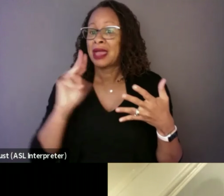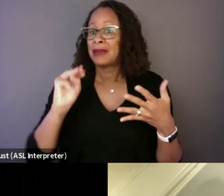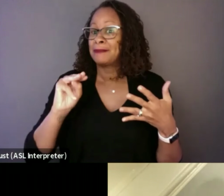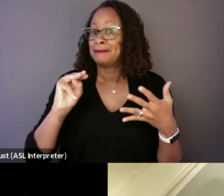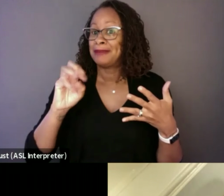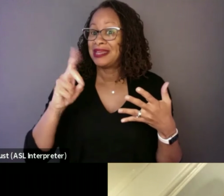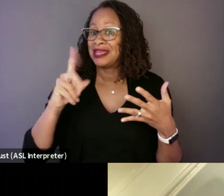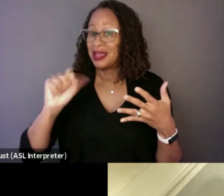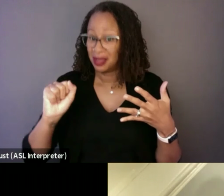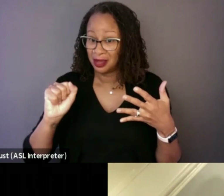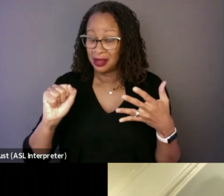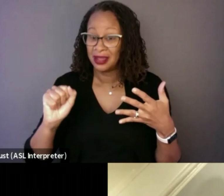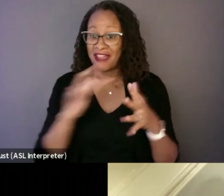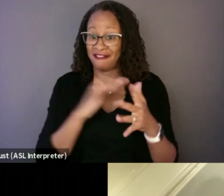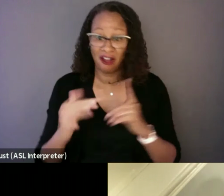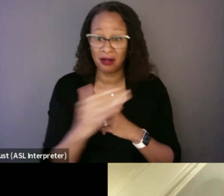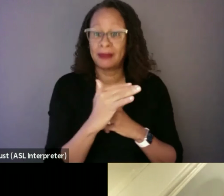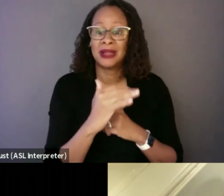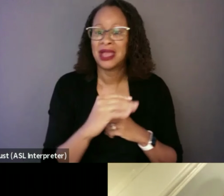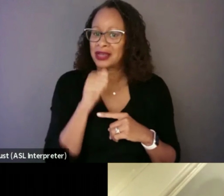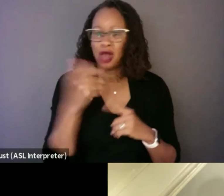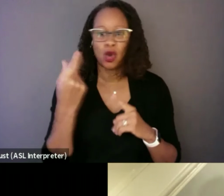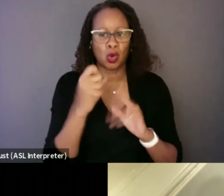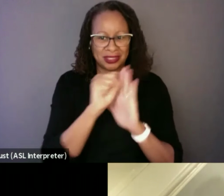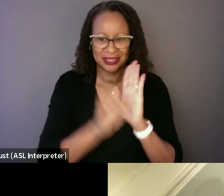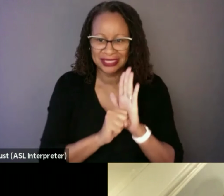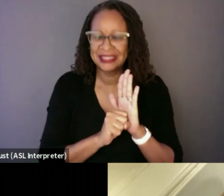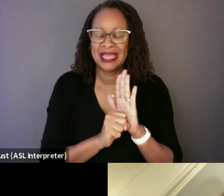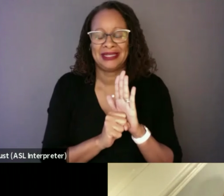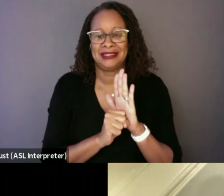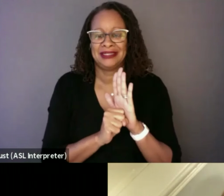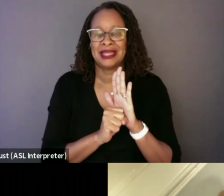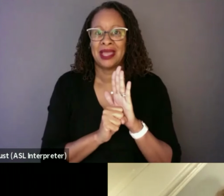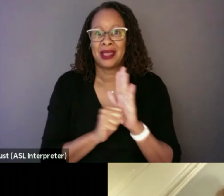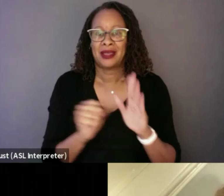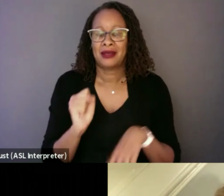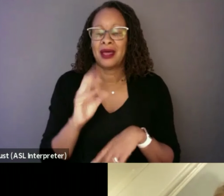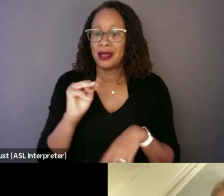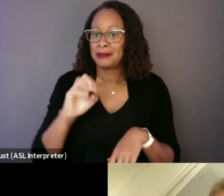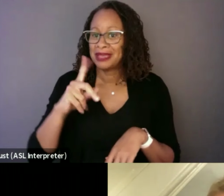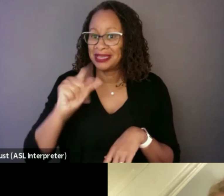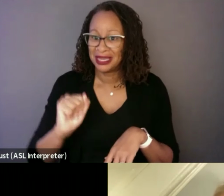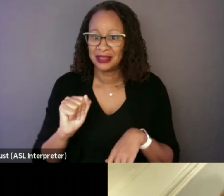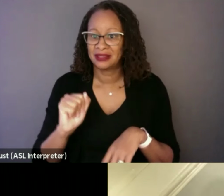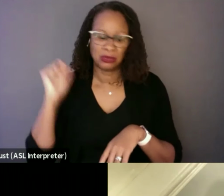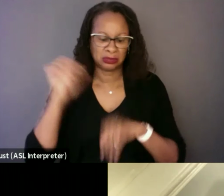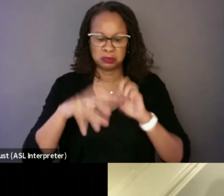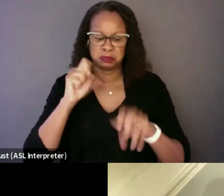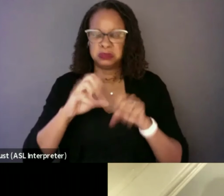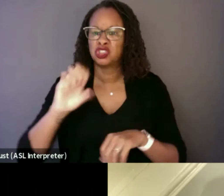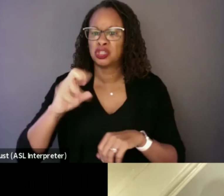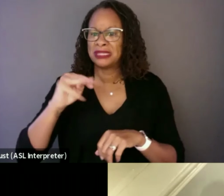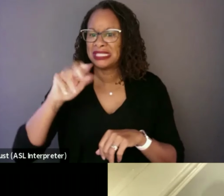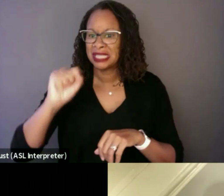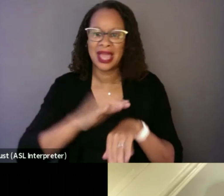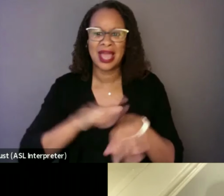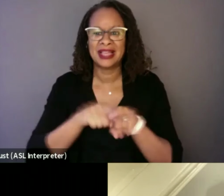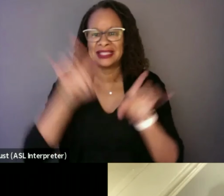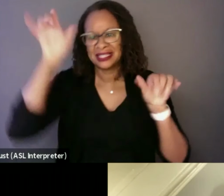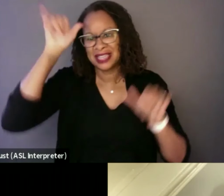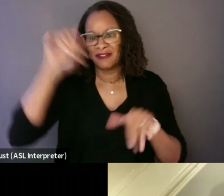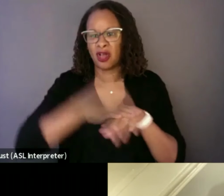environment that was not just state media, which was bombarding Chamisa as the devil on the front page every day. I could go on and on and on. And